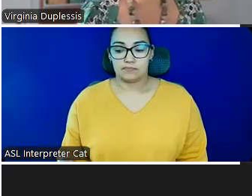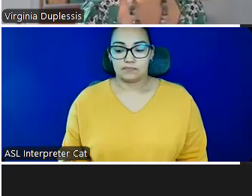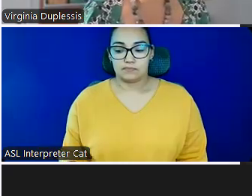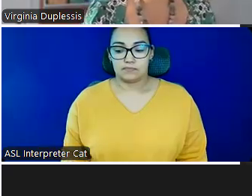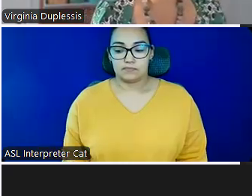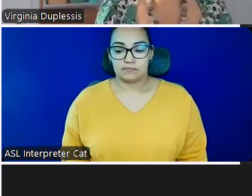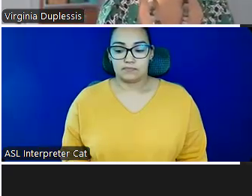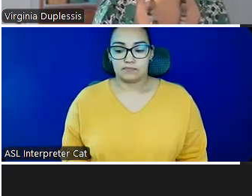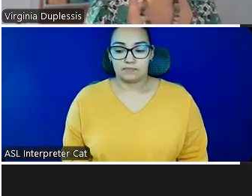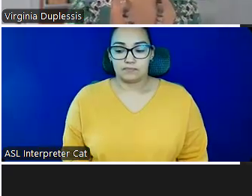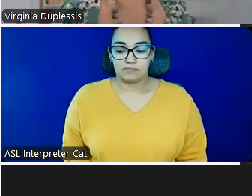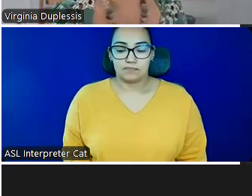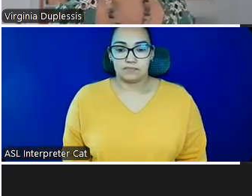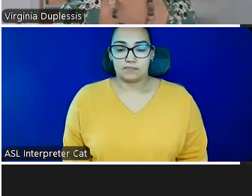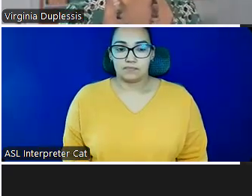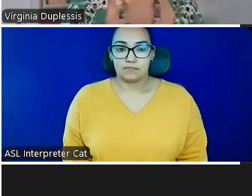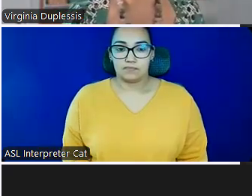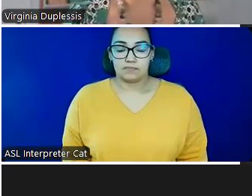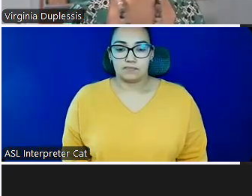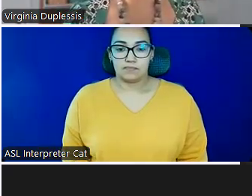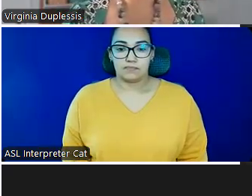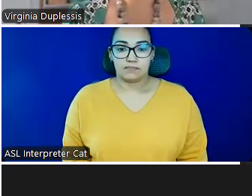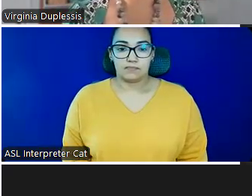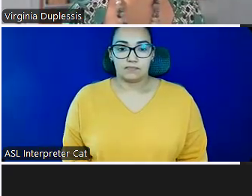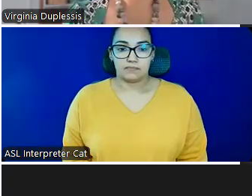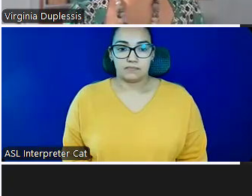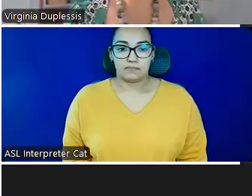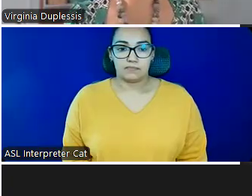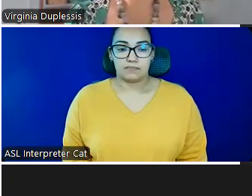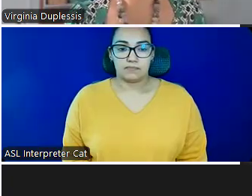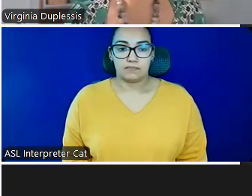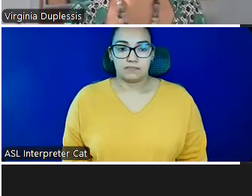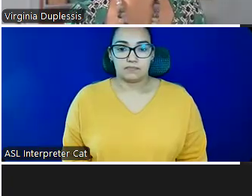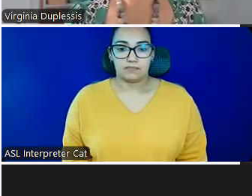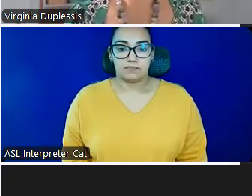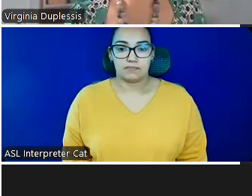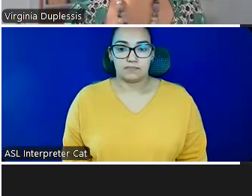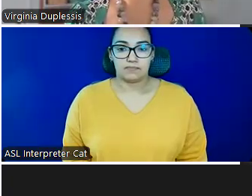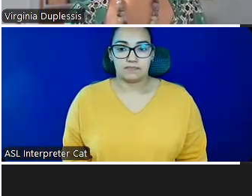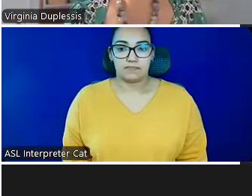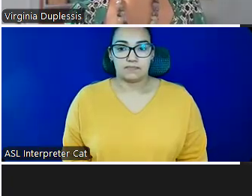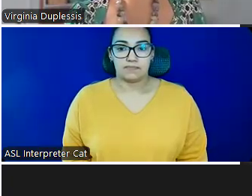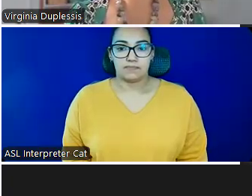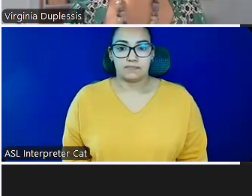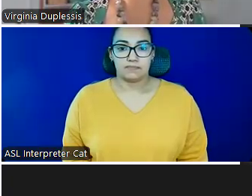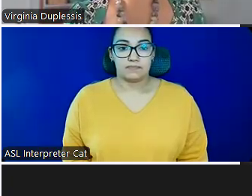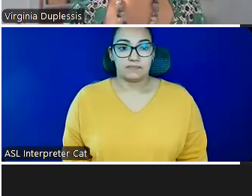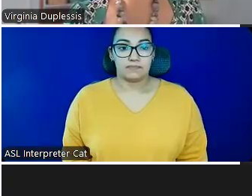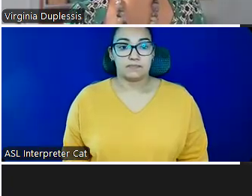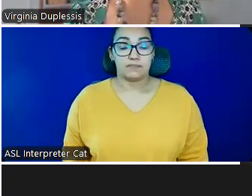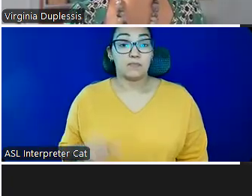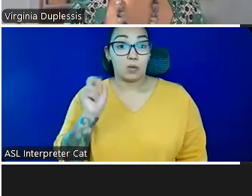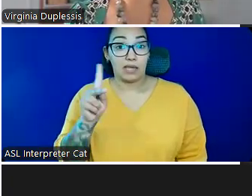escoger su canal de idiomas en caso de que quieran escuchar en español. Okay, so I will